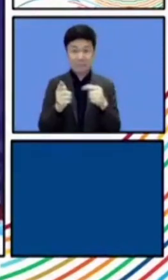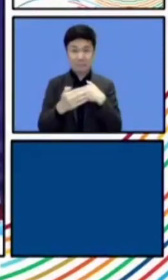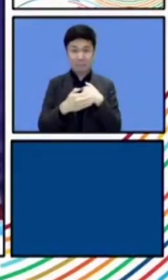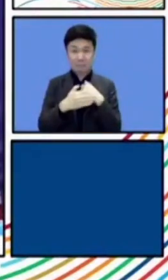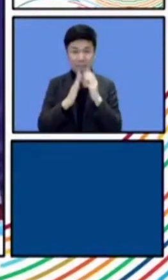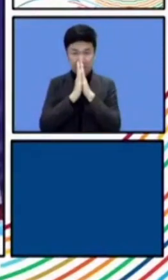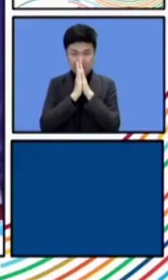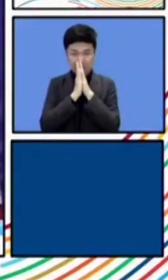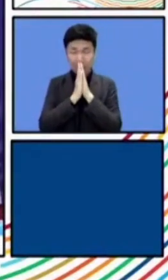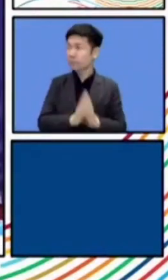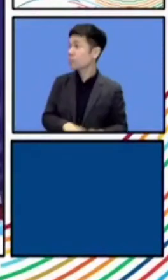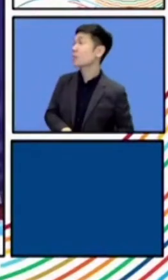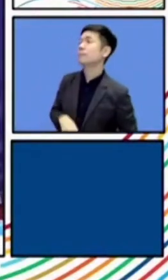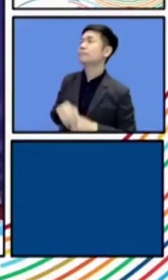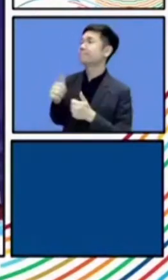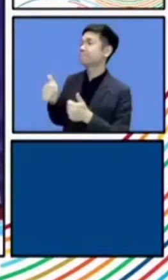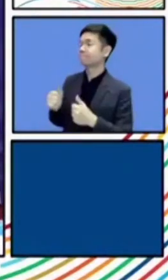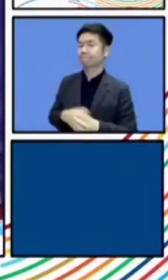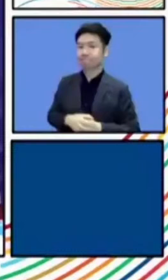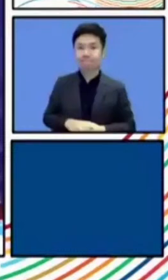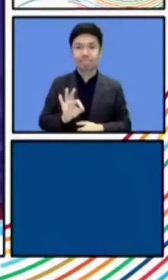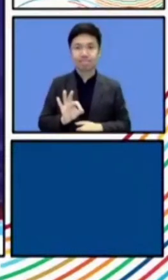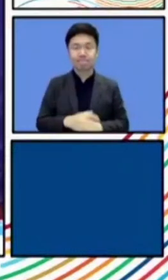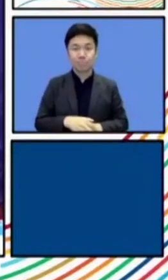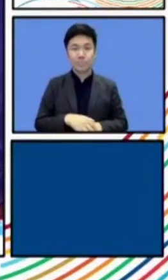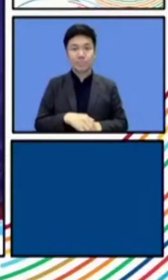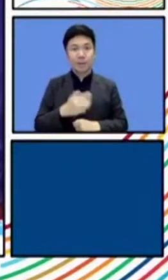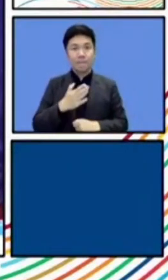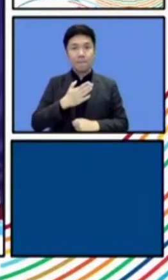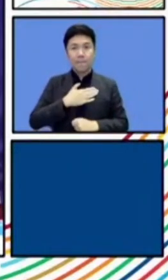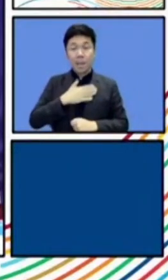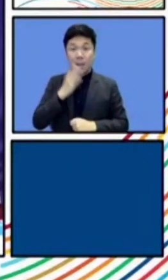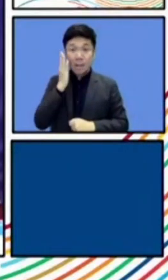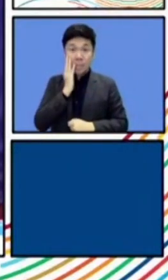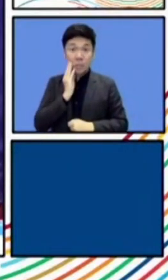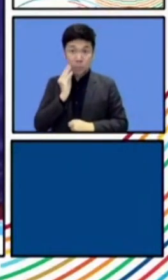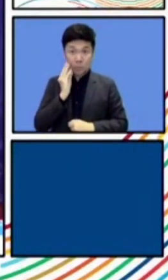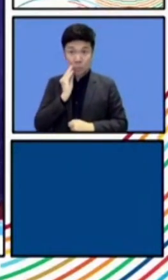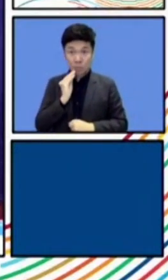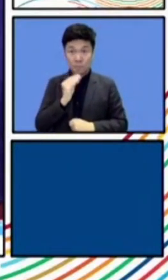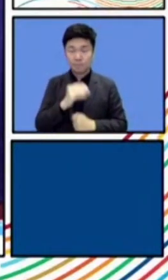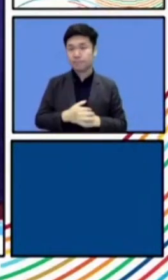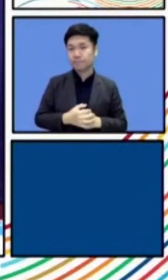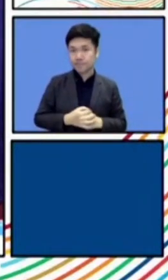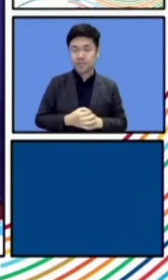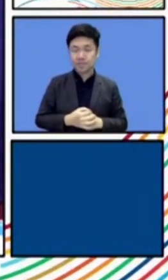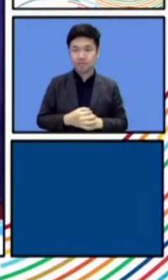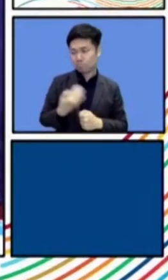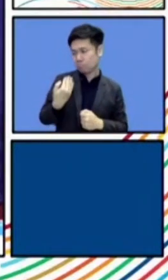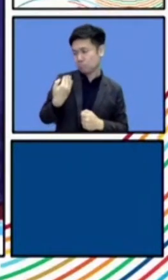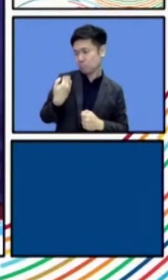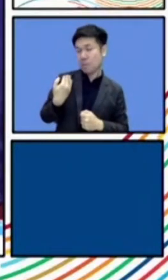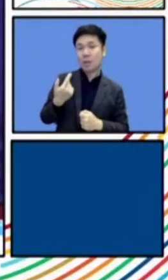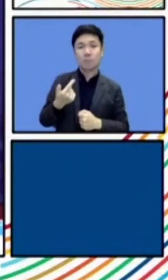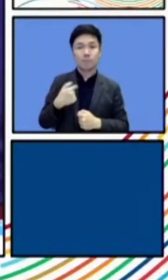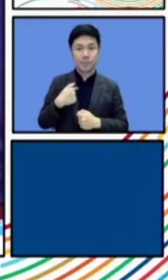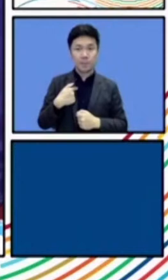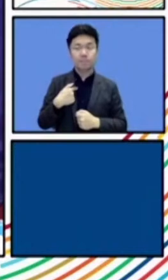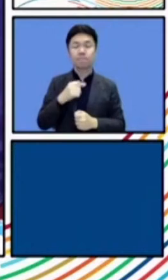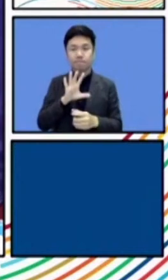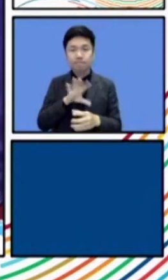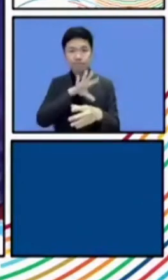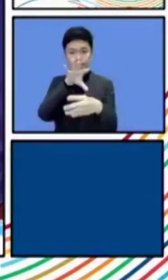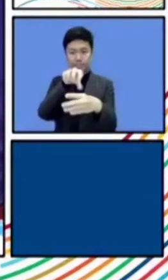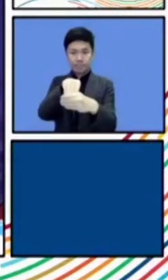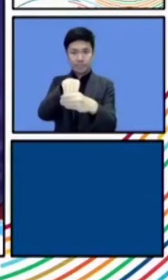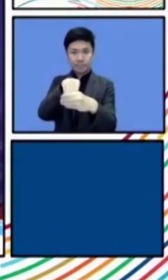I can only draw a experience from our recent involvement with the asean enabling